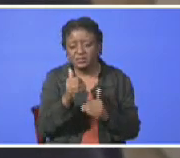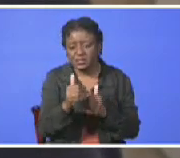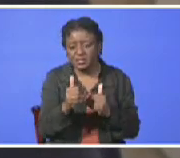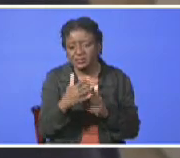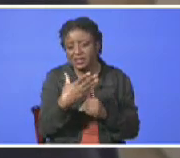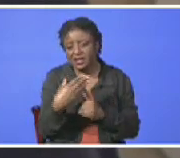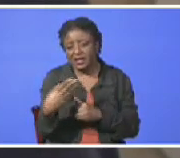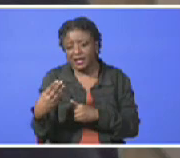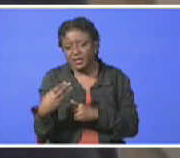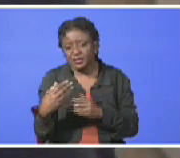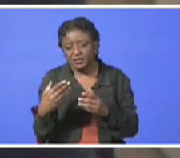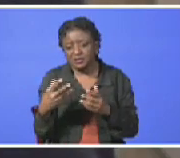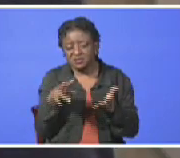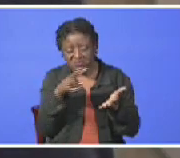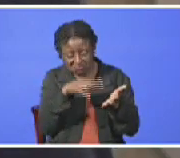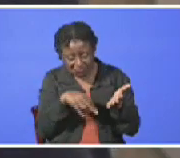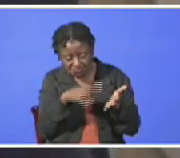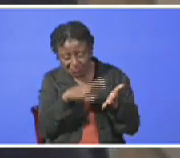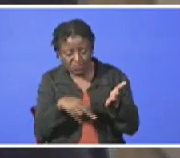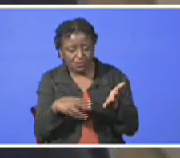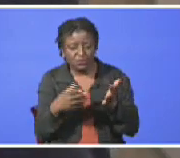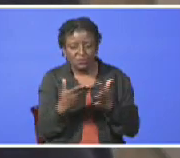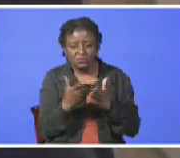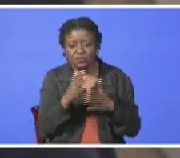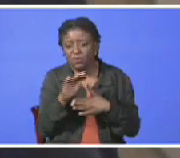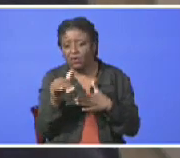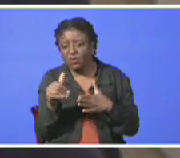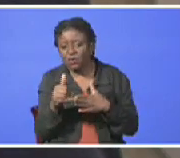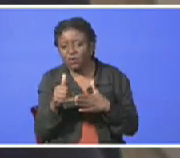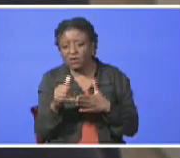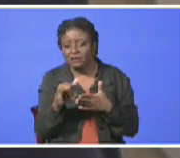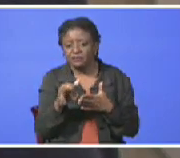and going through all of these requests.